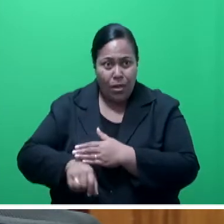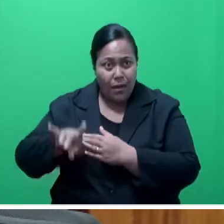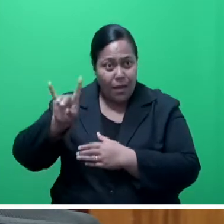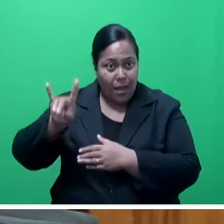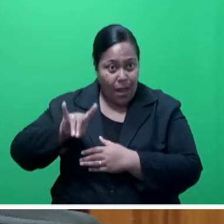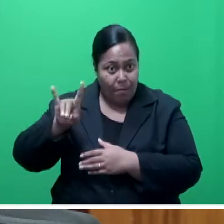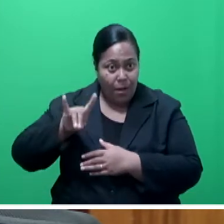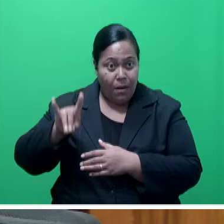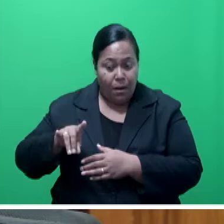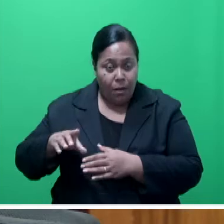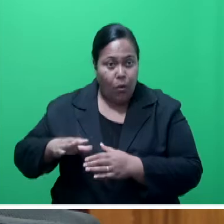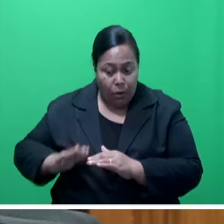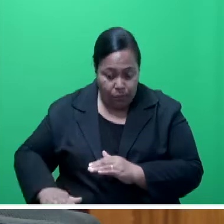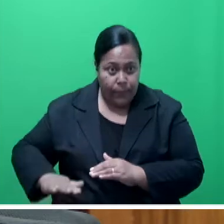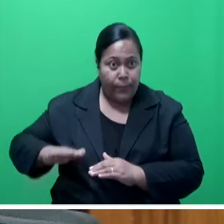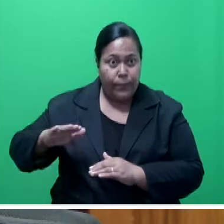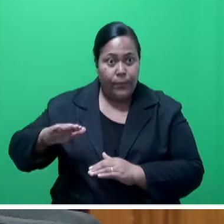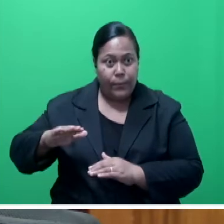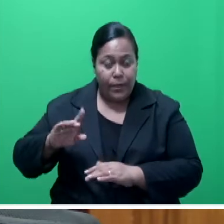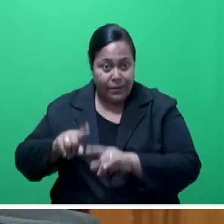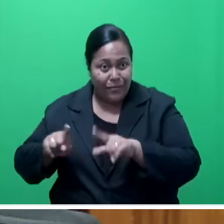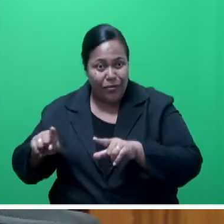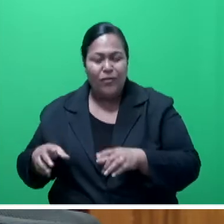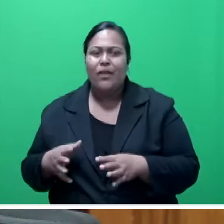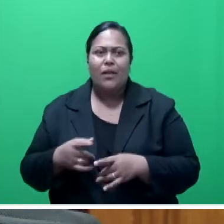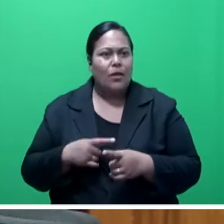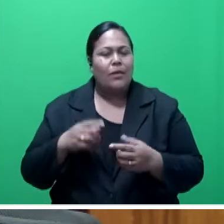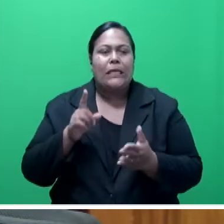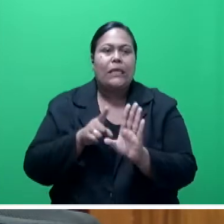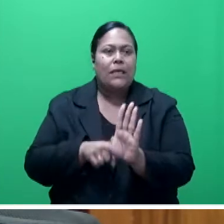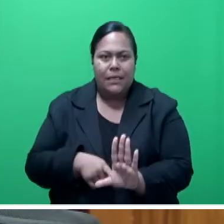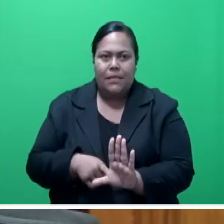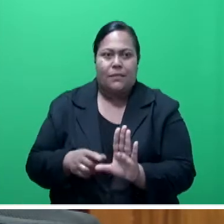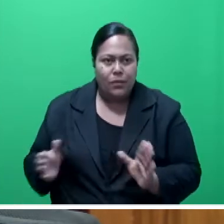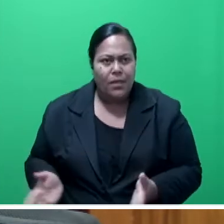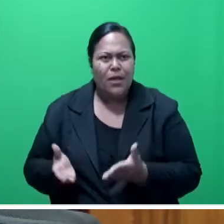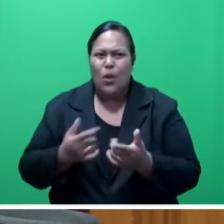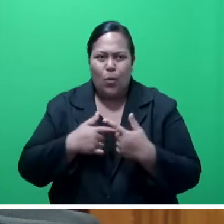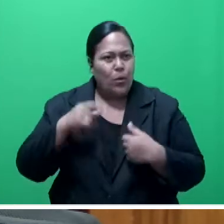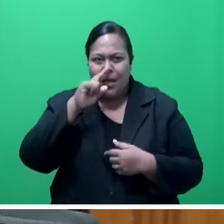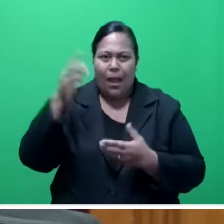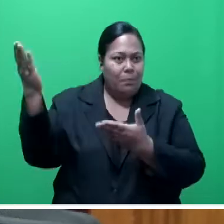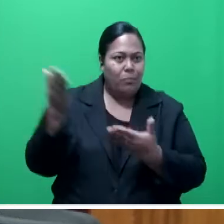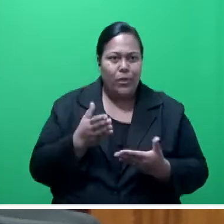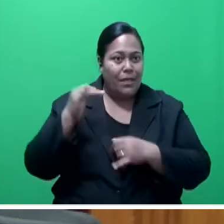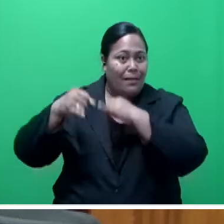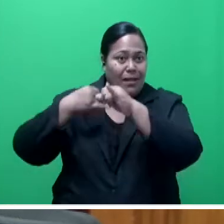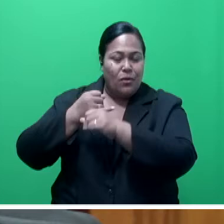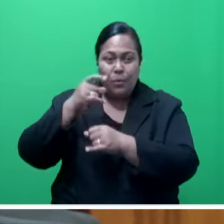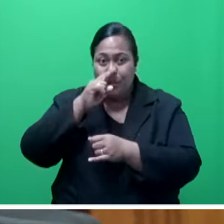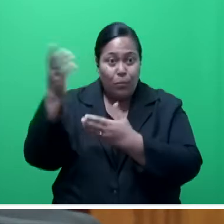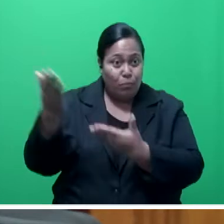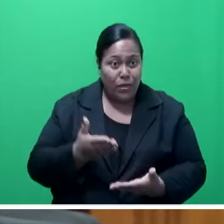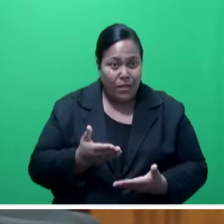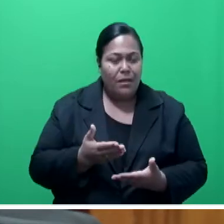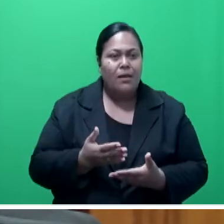But unfortunately, we can't bring in live animals because some of the diseases that are there from the supply country, we